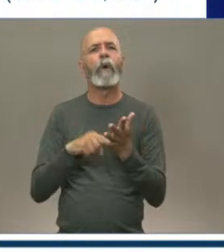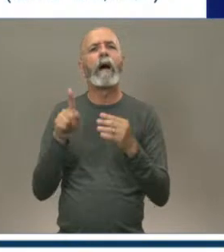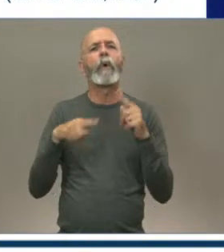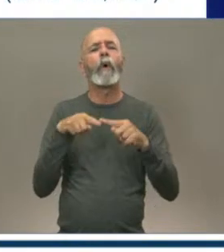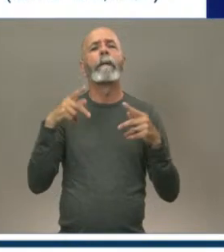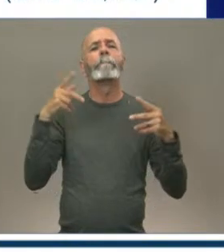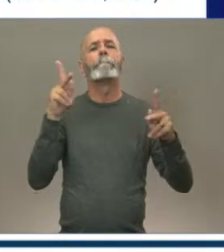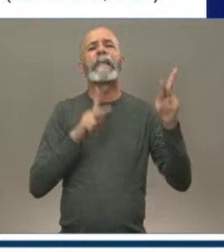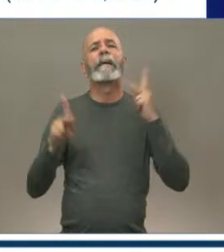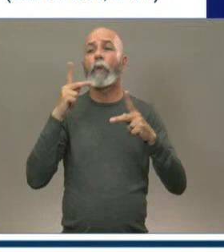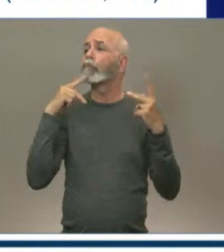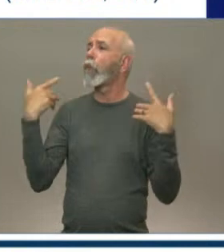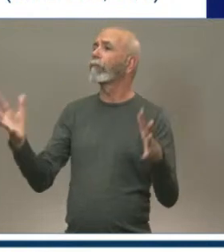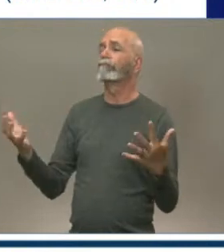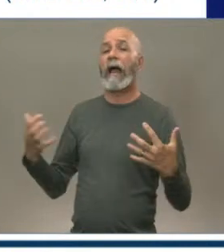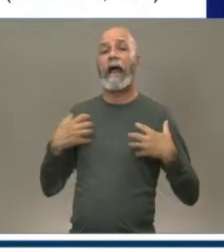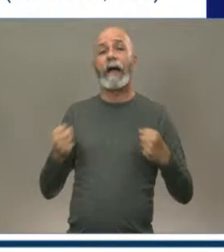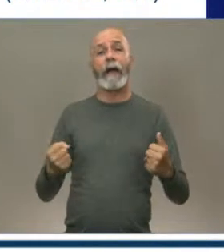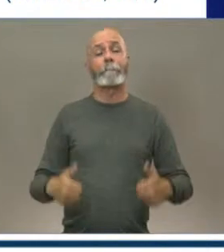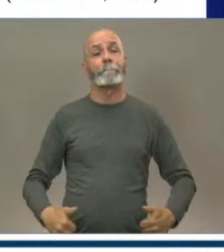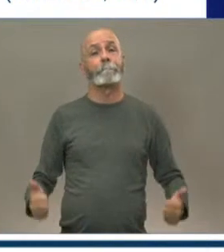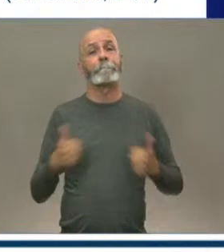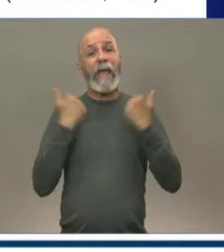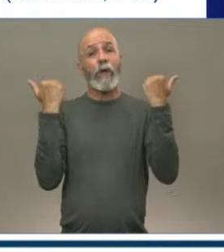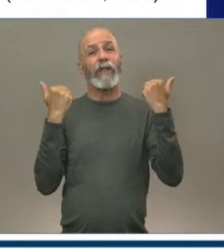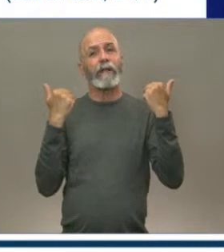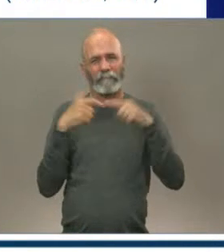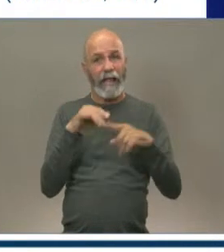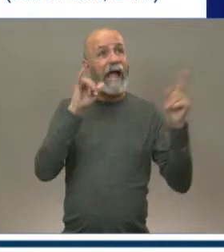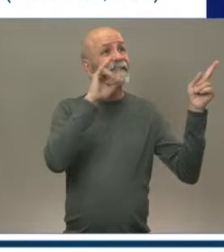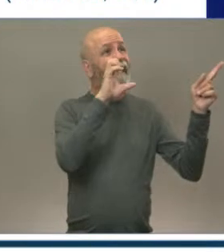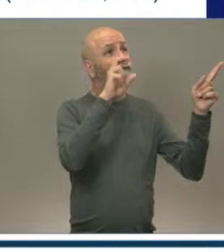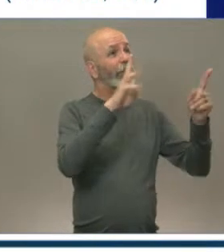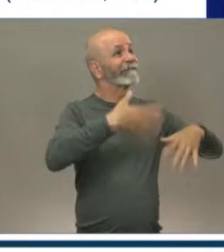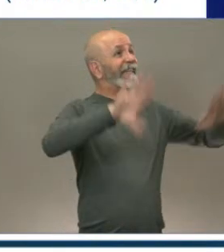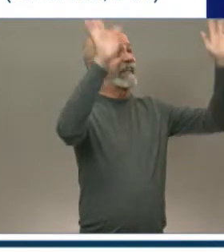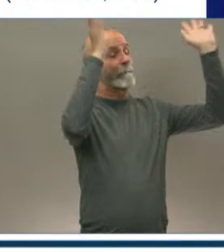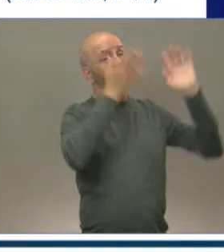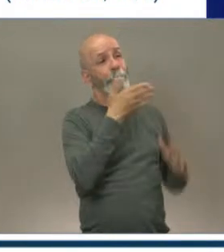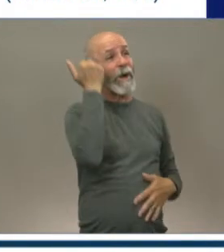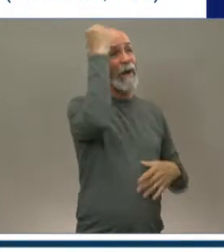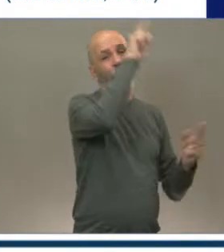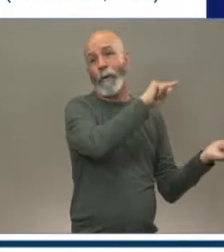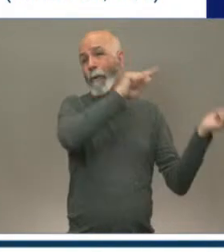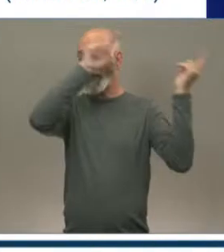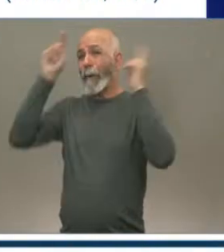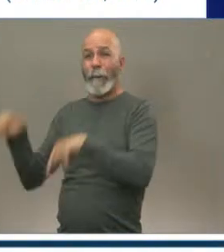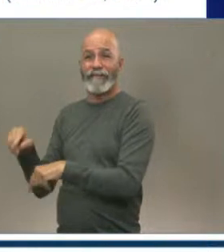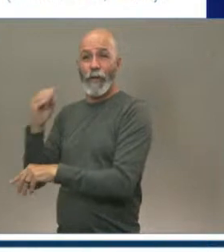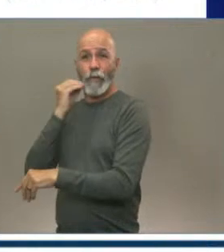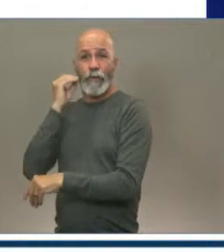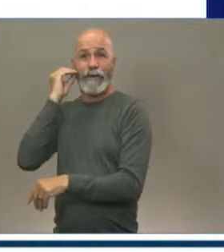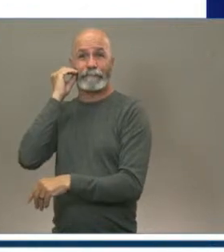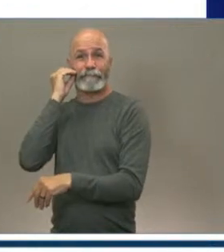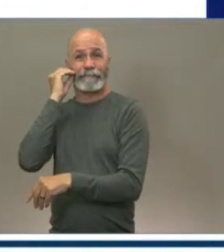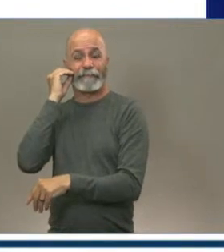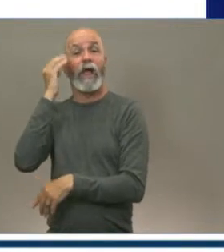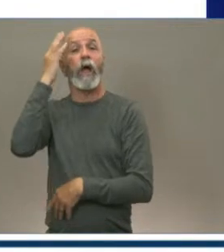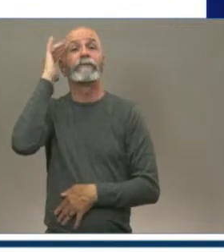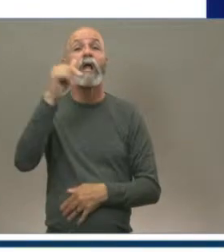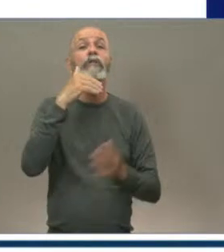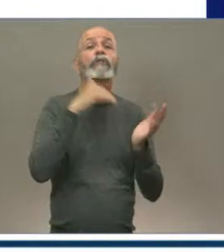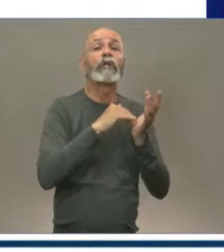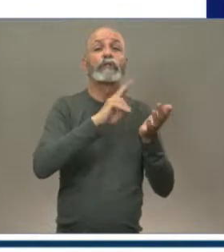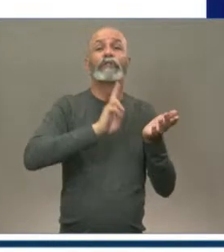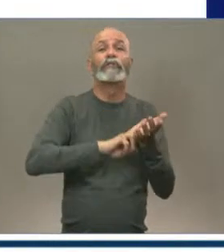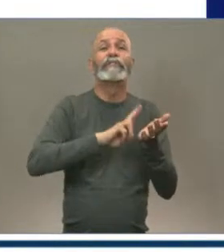recovering. People are leaving the ICU and the hospital. I have no doubt that those of you that are working on the front lines are tired